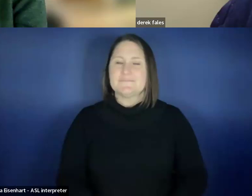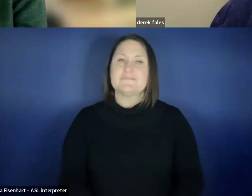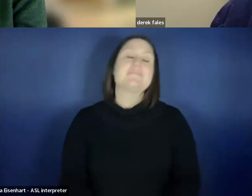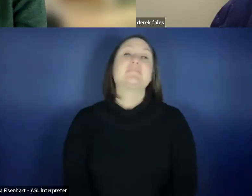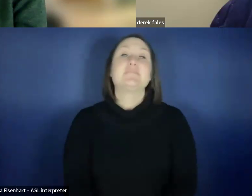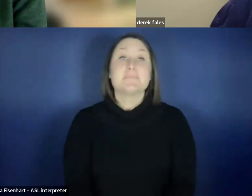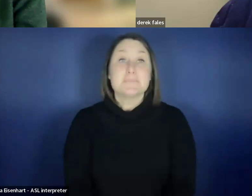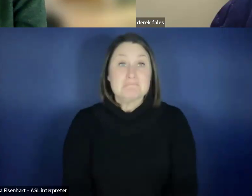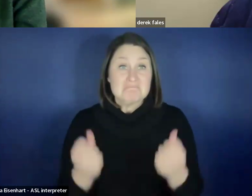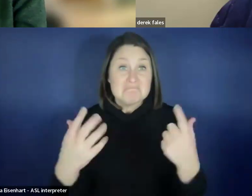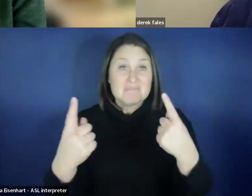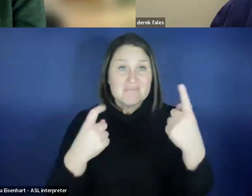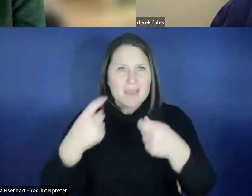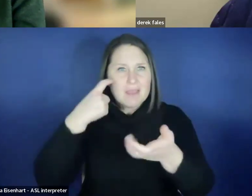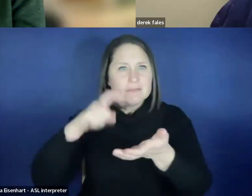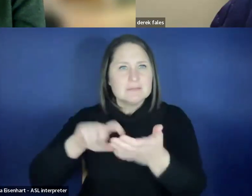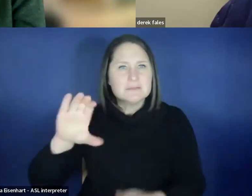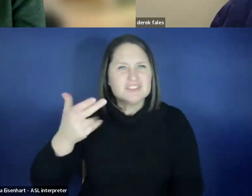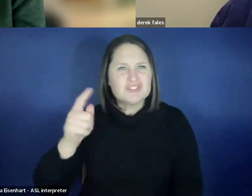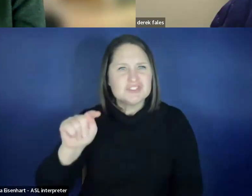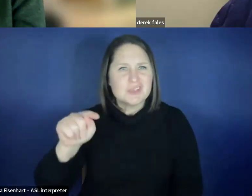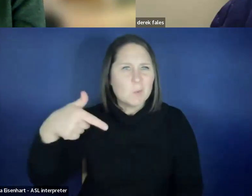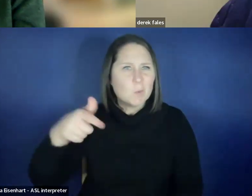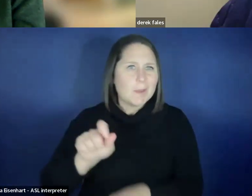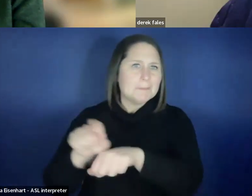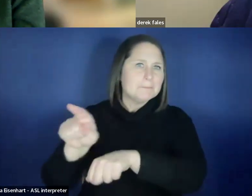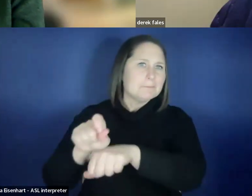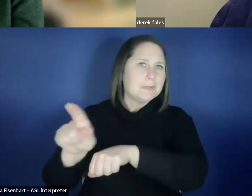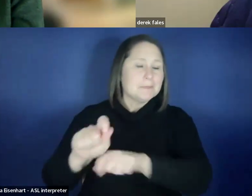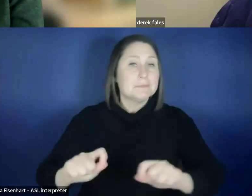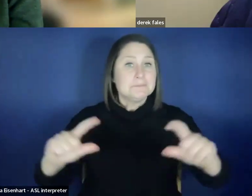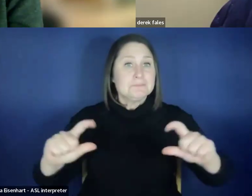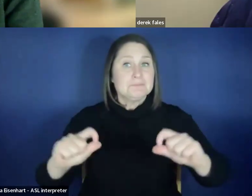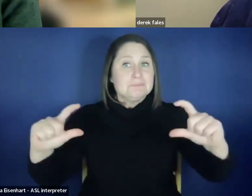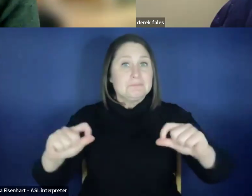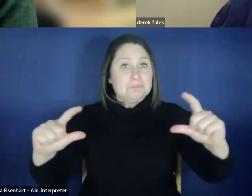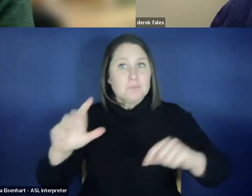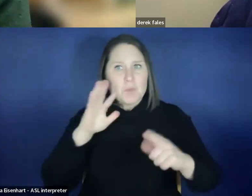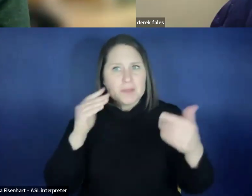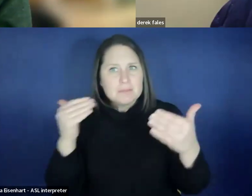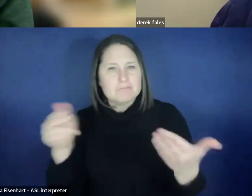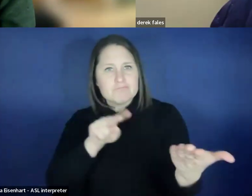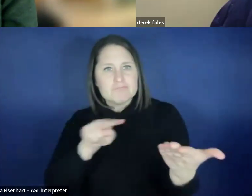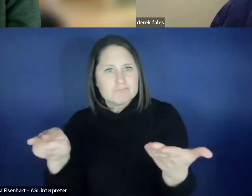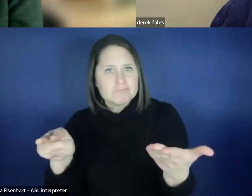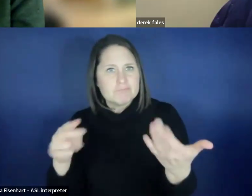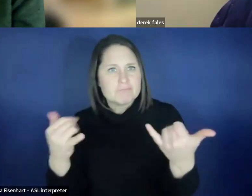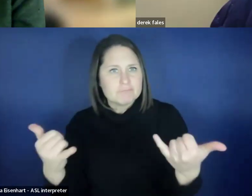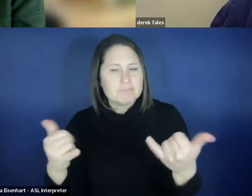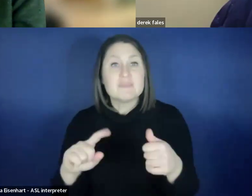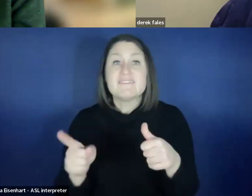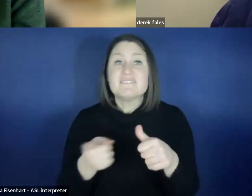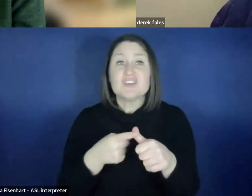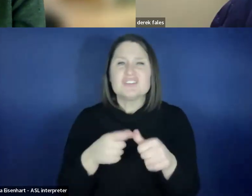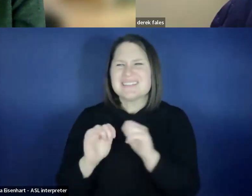We've got lots of questions that I see in the Q&A, so we're going to move to those. The first one, Derek, is how